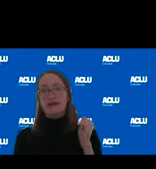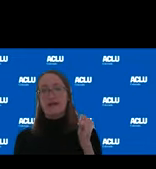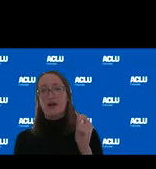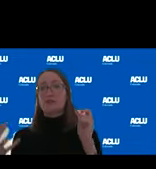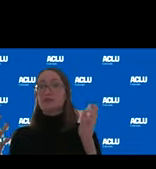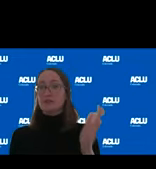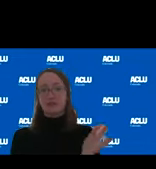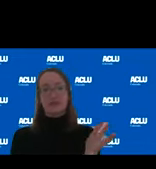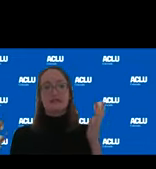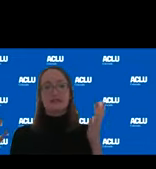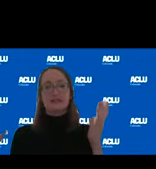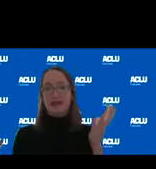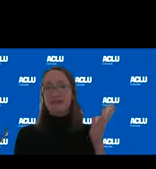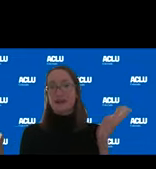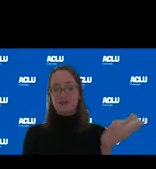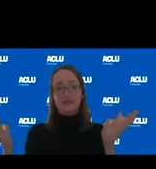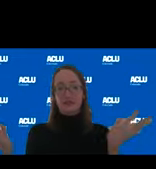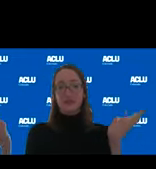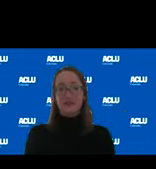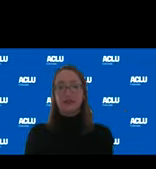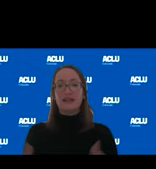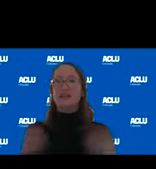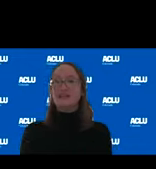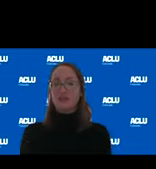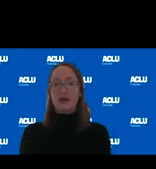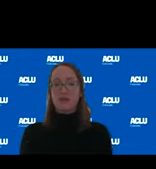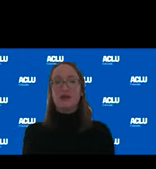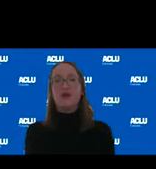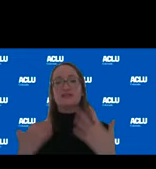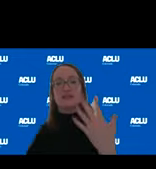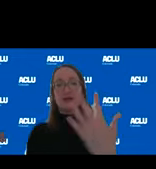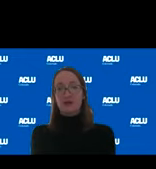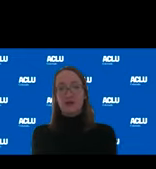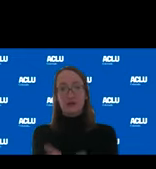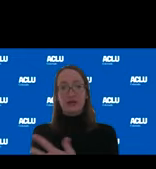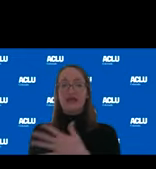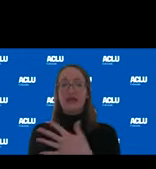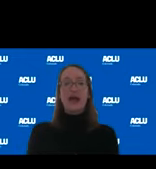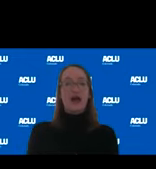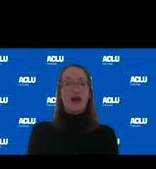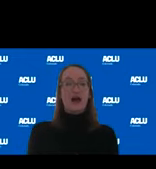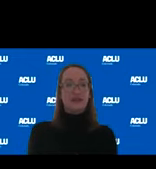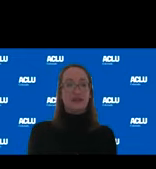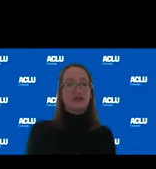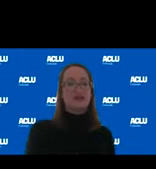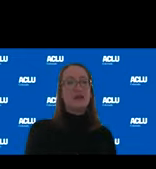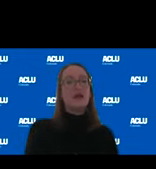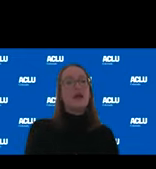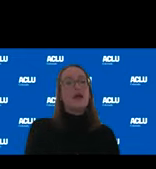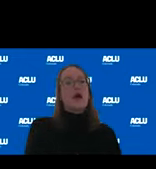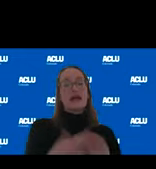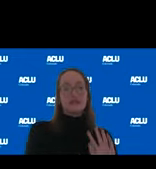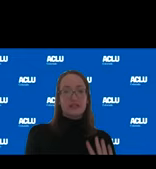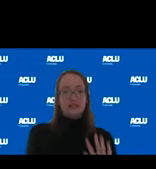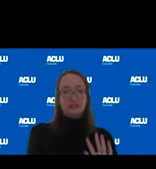rights in Colorado specifically? Because that is obviously very relevant as ACLU of Colorado and as Colorado voting rights advocates.